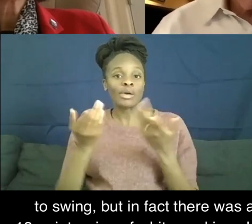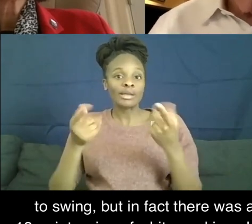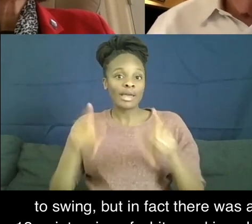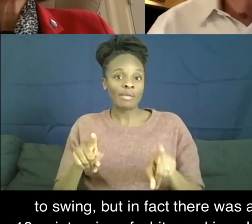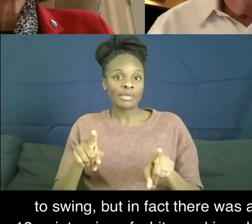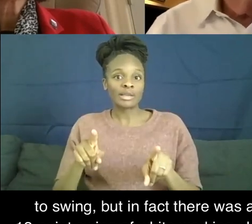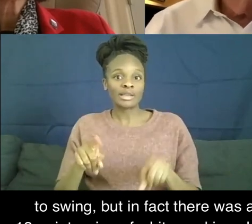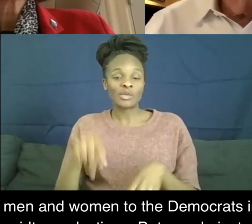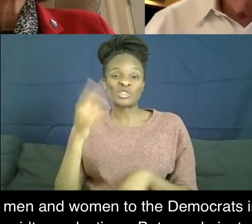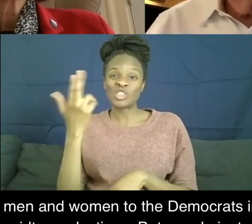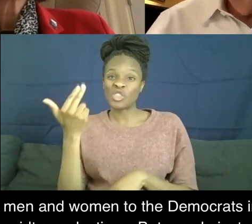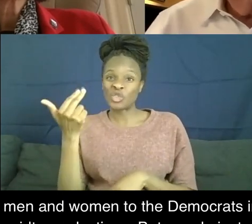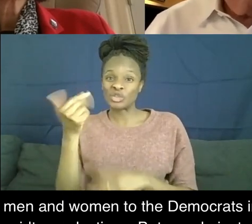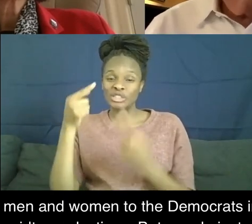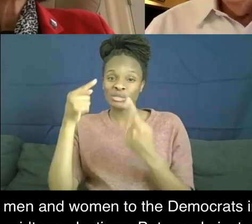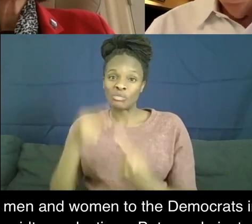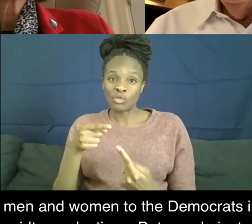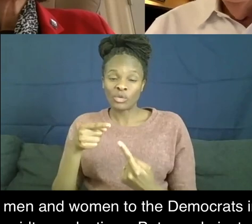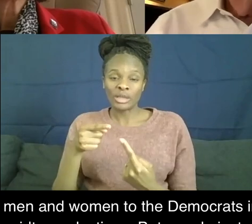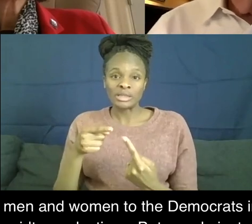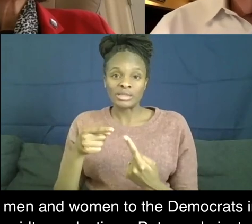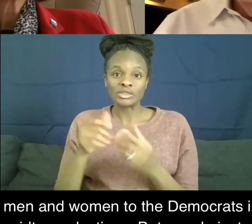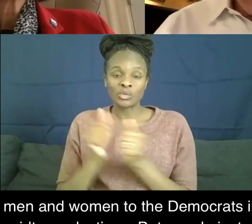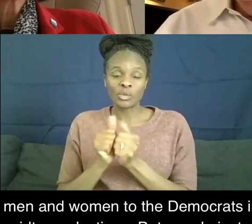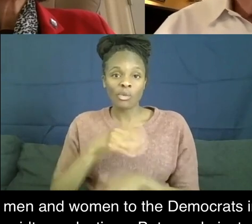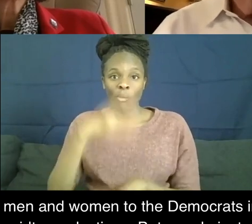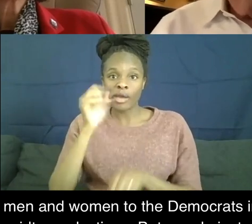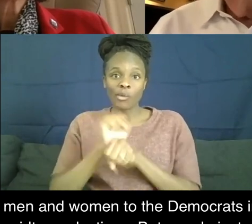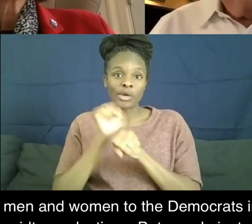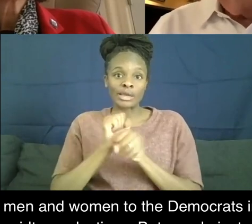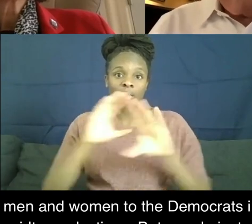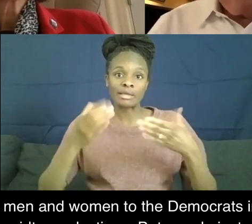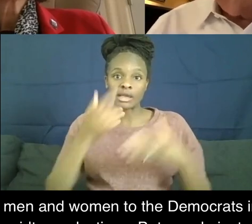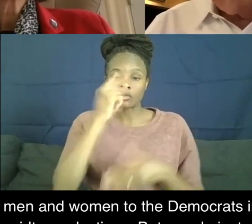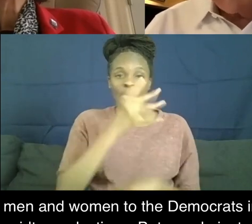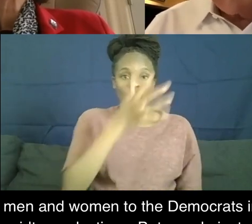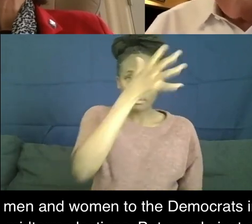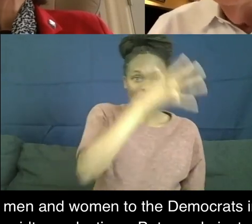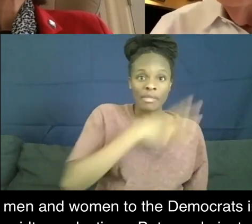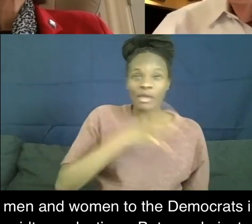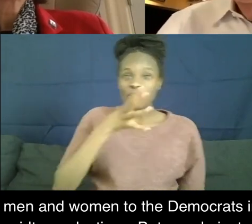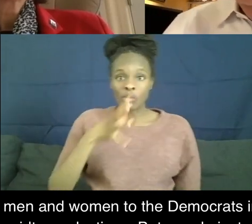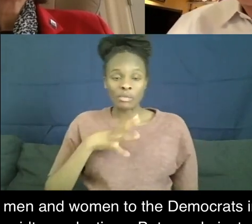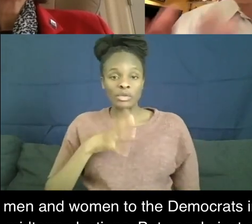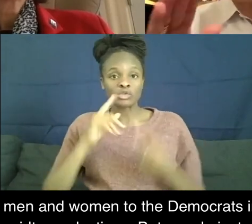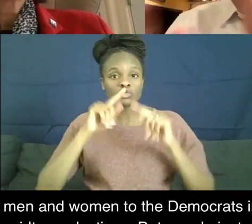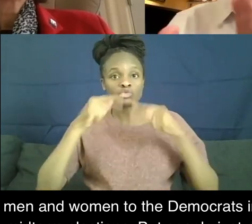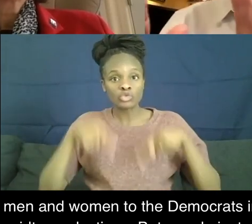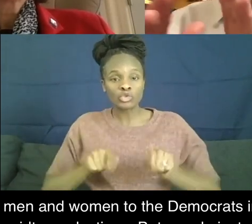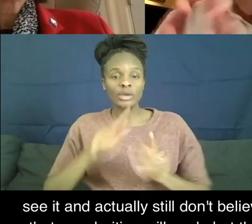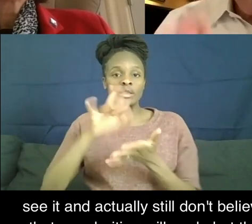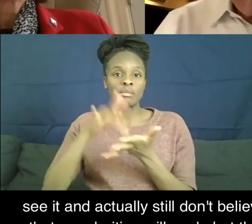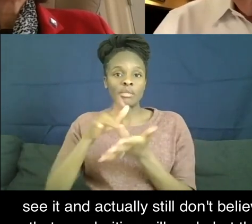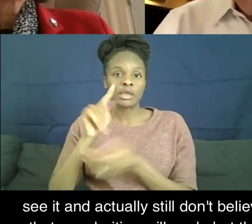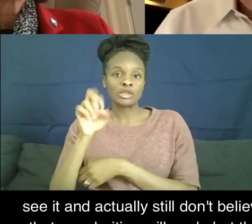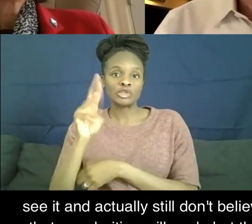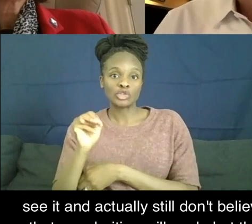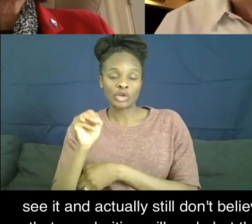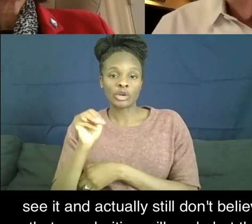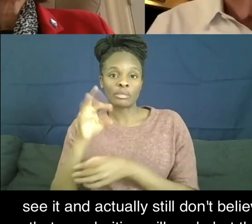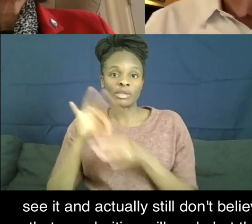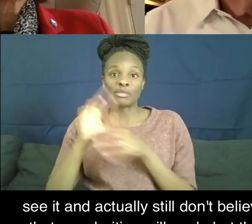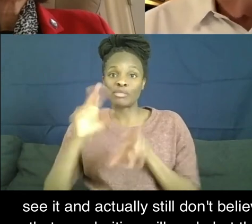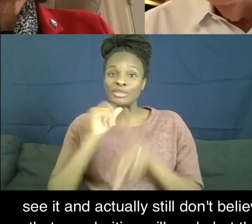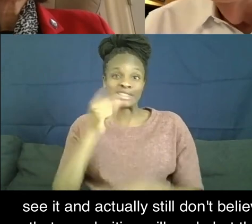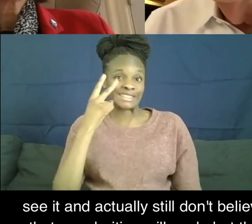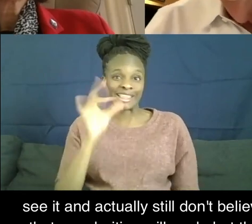point swing of white work against men and women to the Democrats in the midterm elections, uh, but people just didn't see it, and actually still